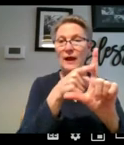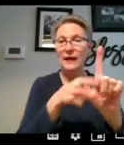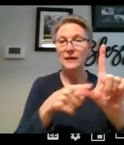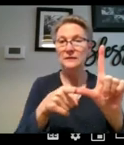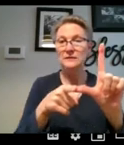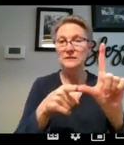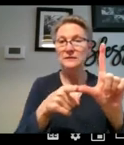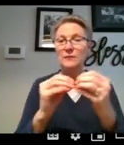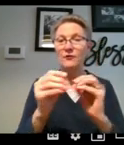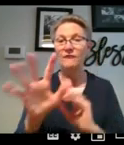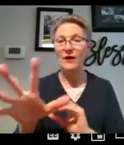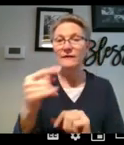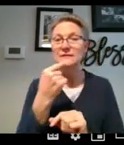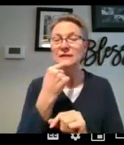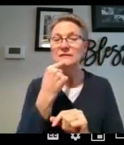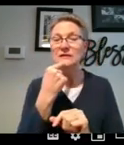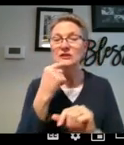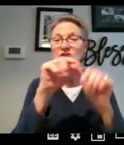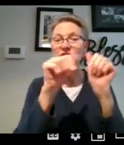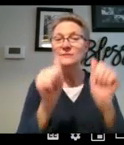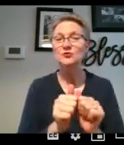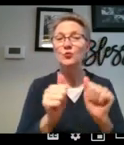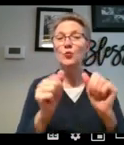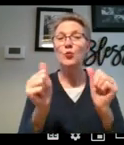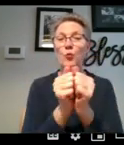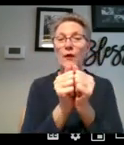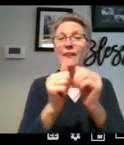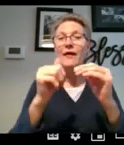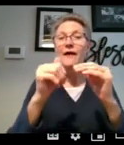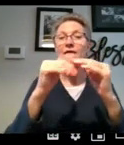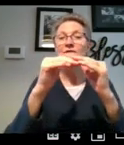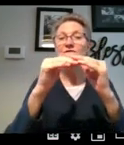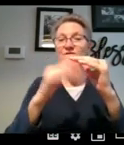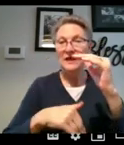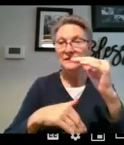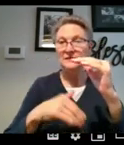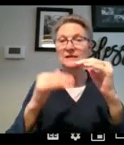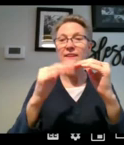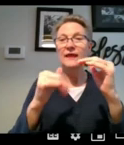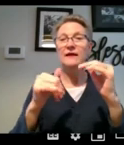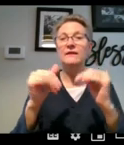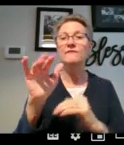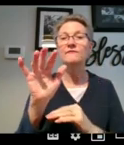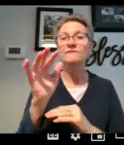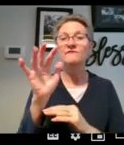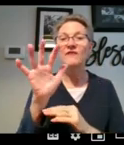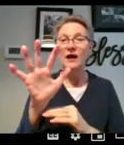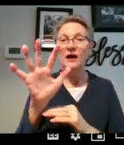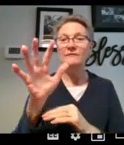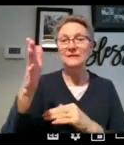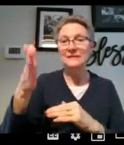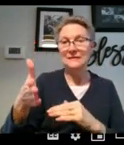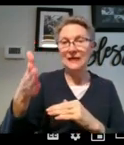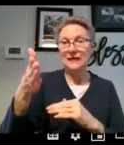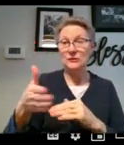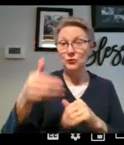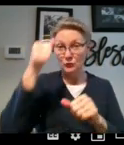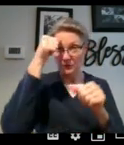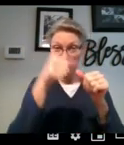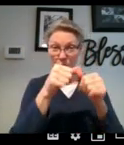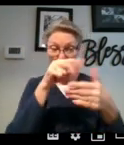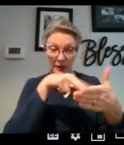And number 5 says shapes with fewer than 5 sides. So you have to remember when you're reading these